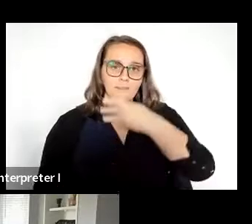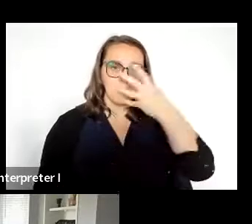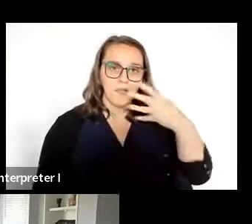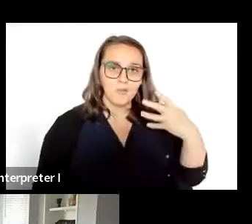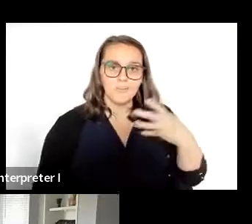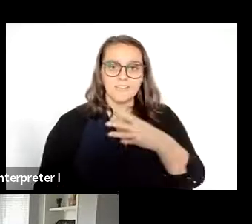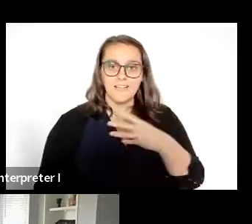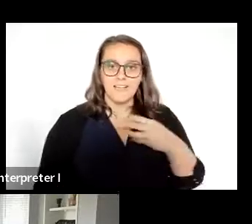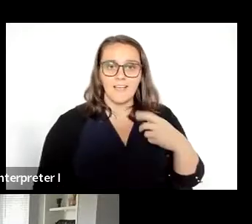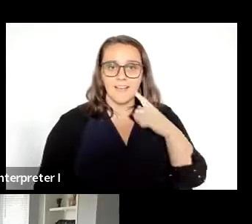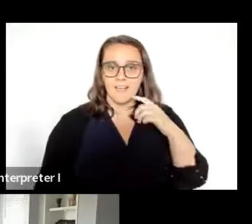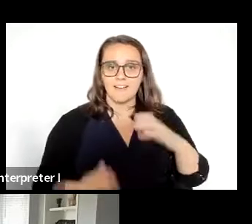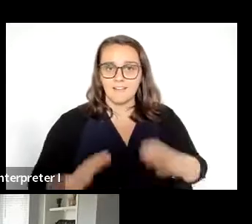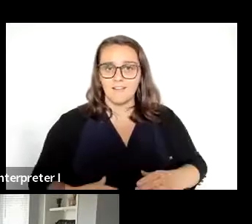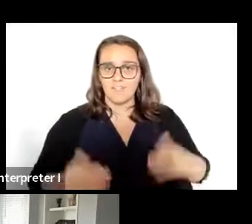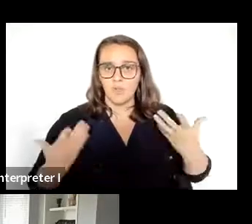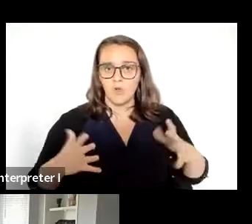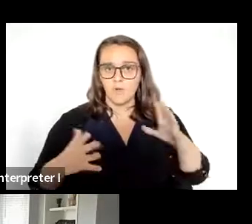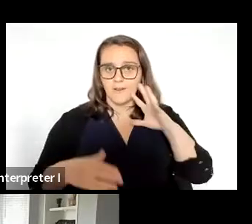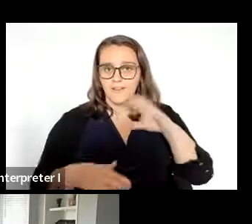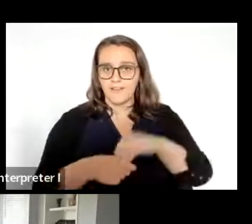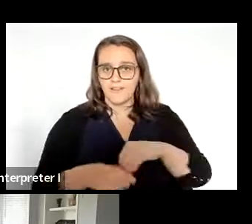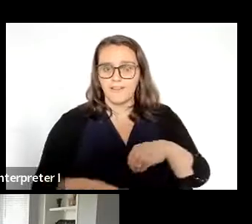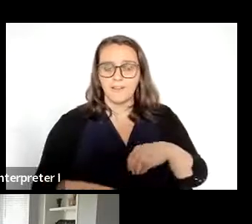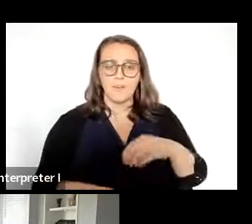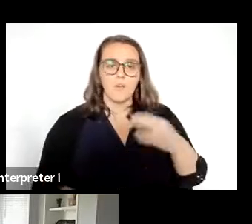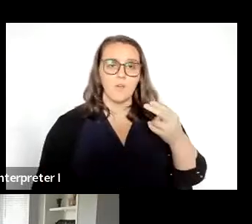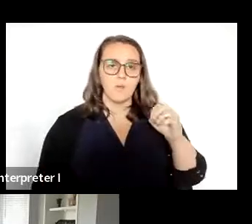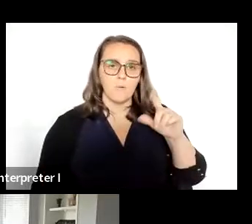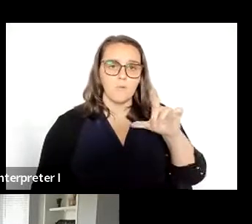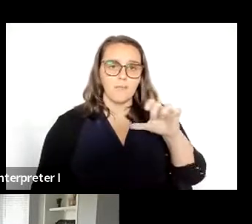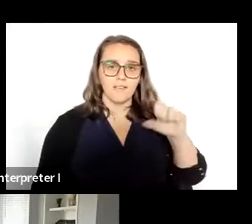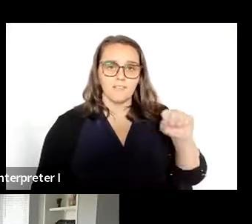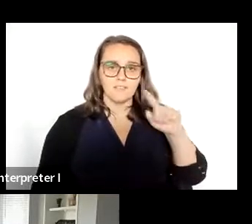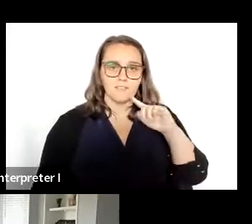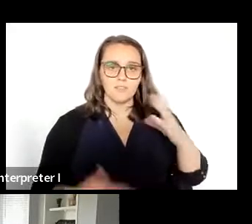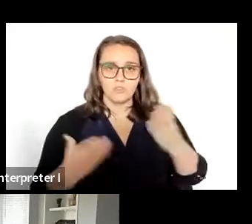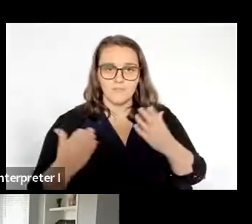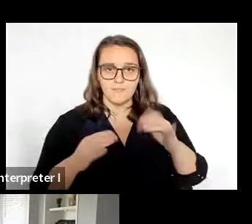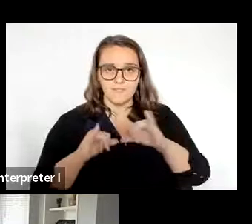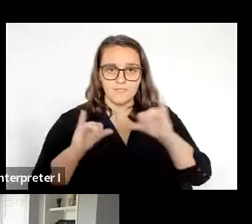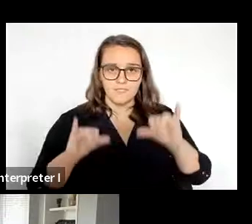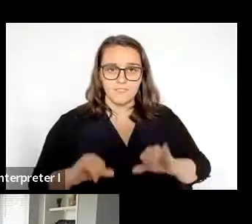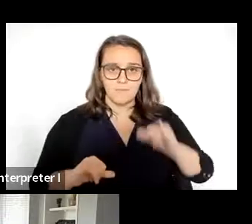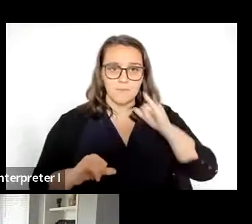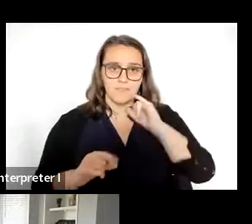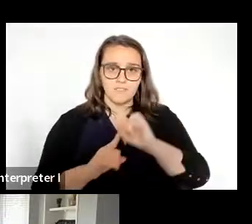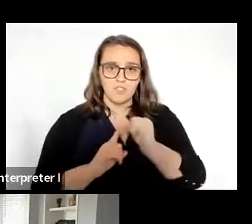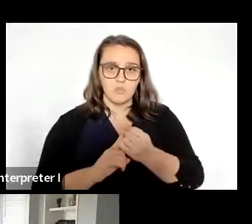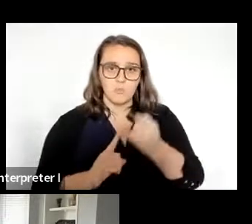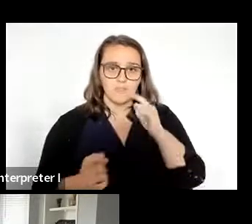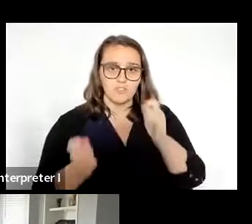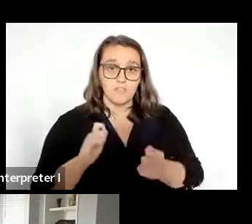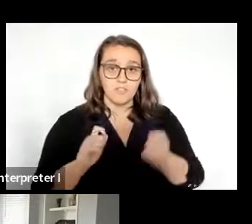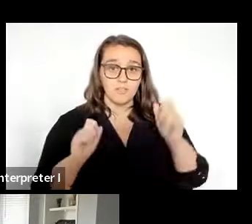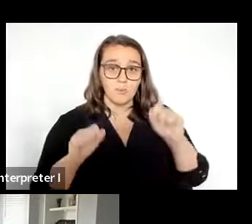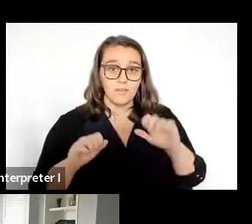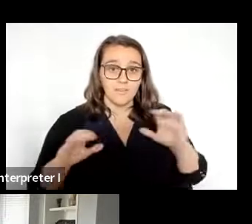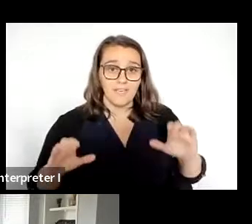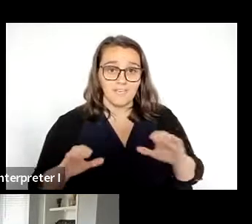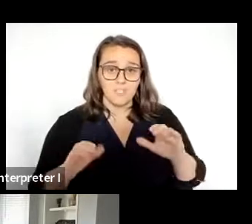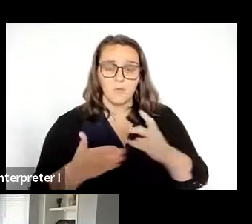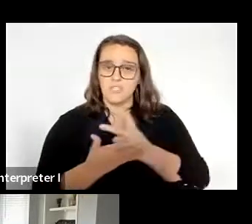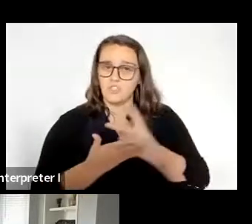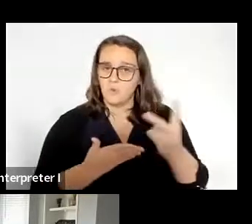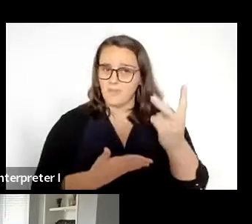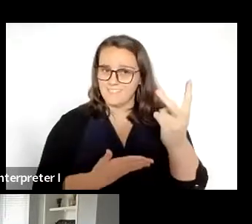in our homeless services system if circumstances change. We can do this in 2 weeks at second